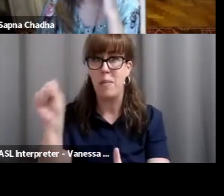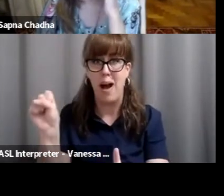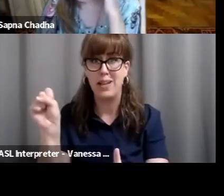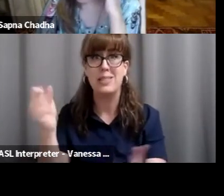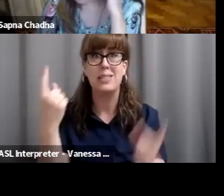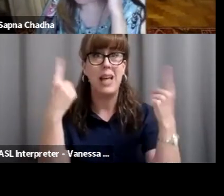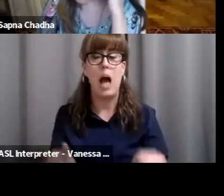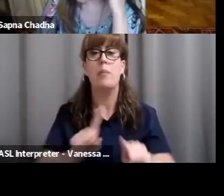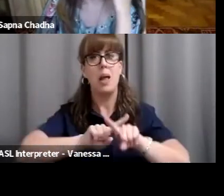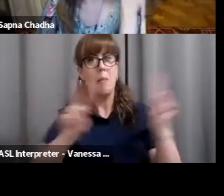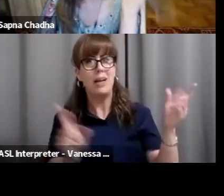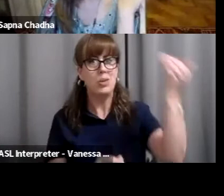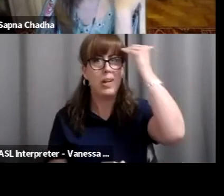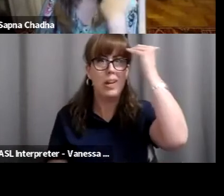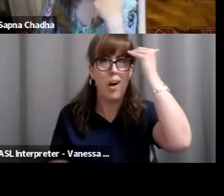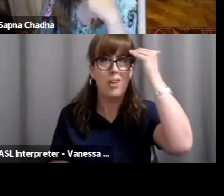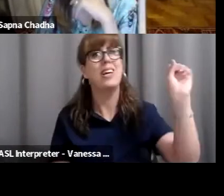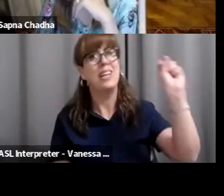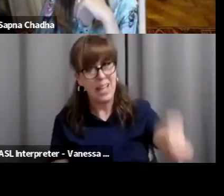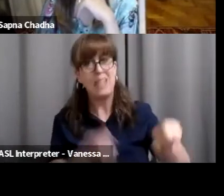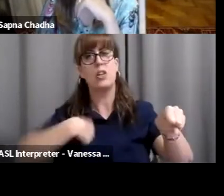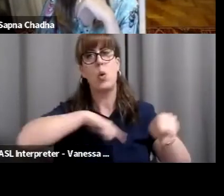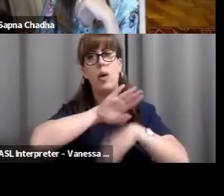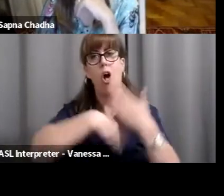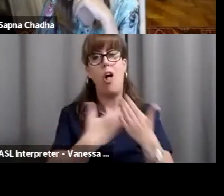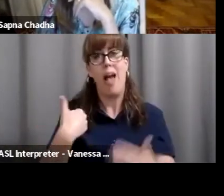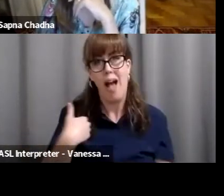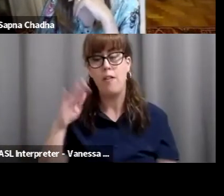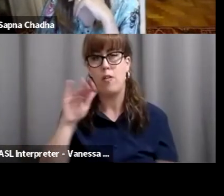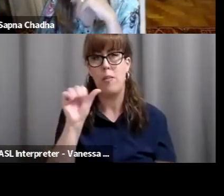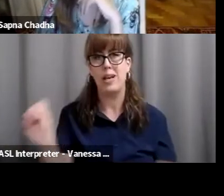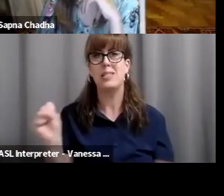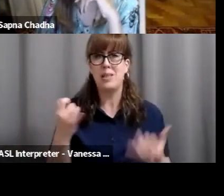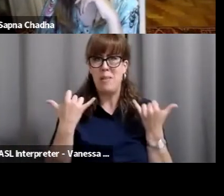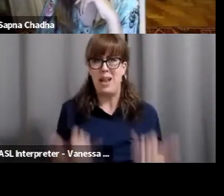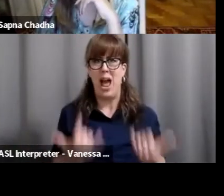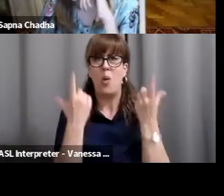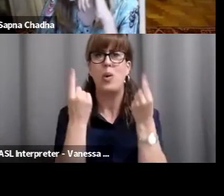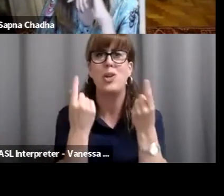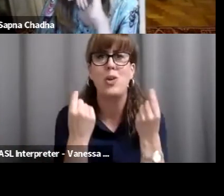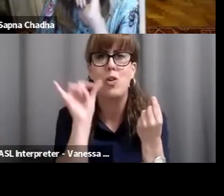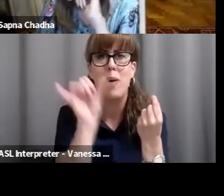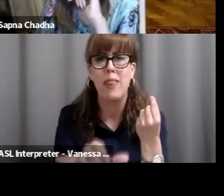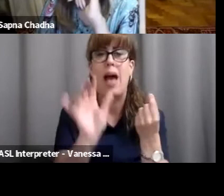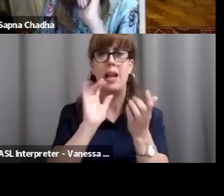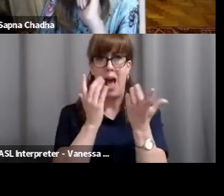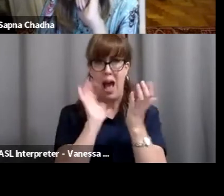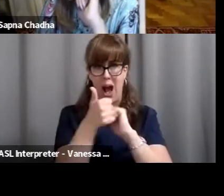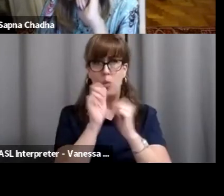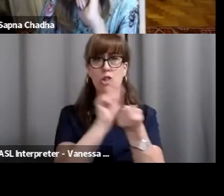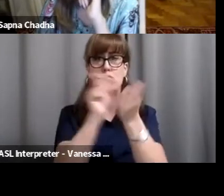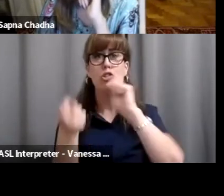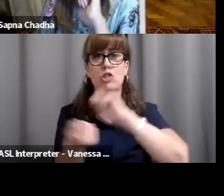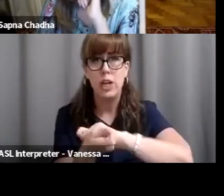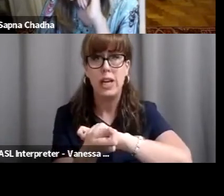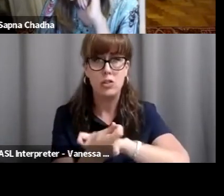The question is, what are you going to do about it? And how do you make that change? And so that commitment we're bringing